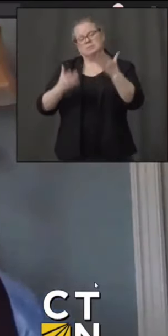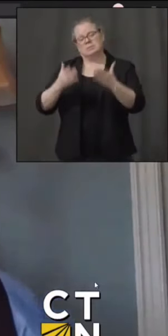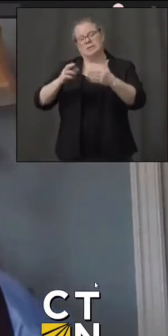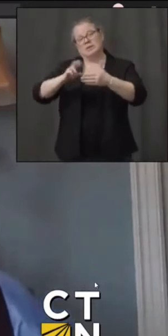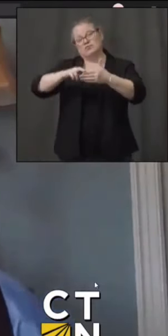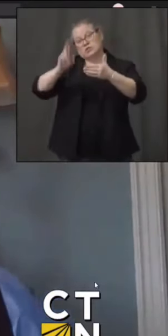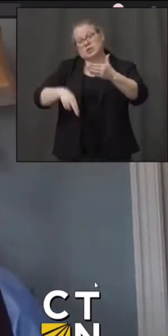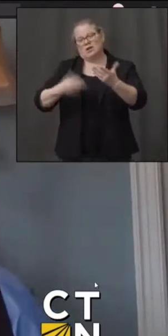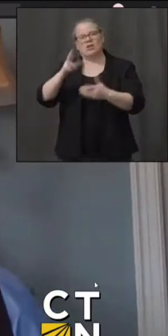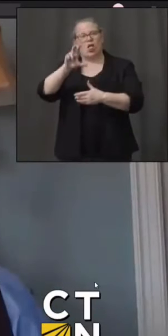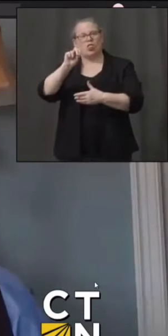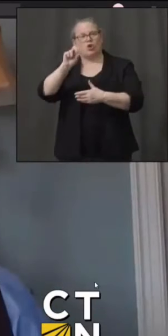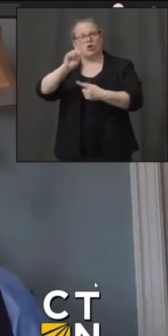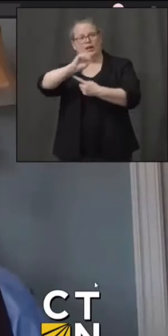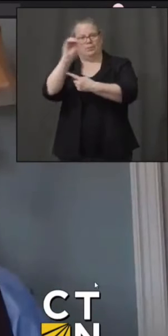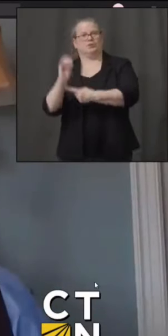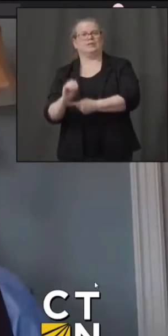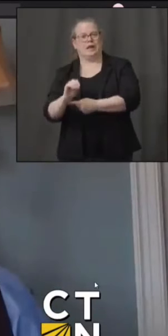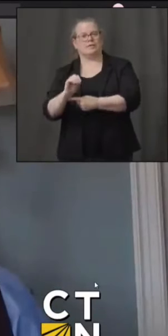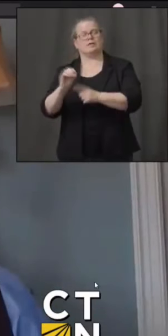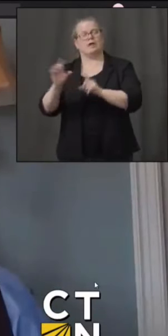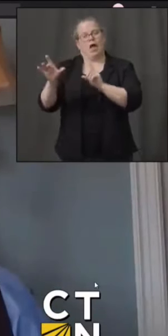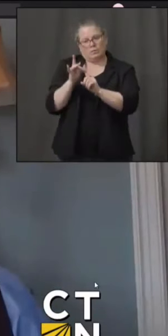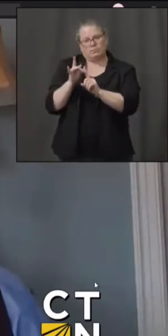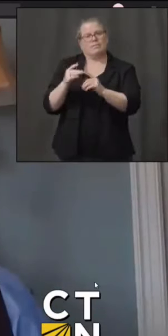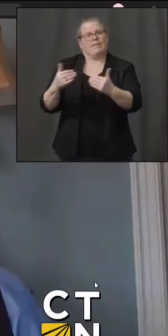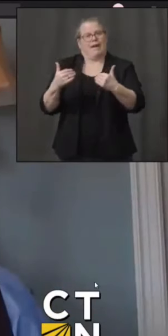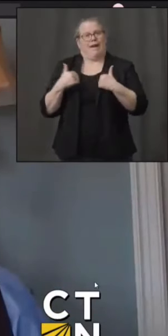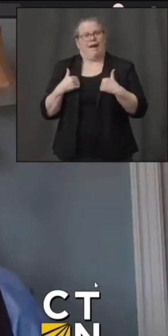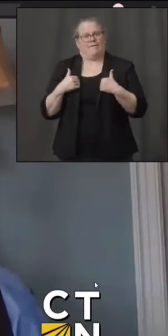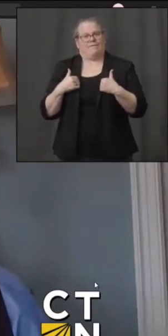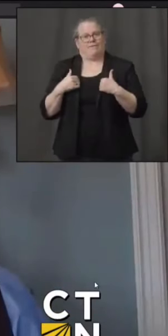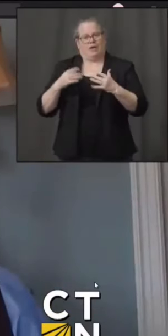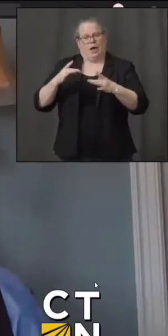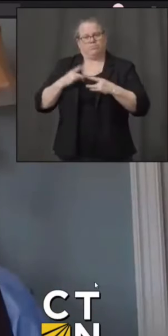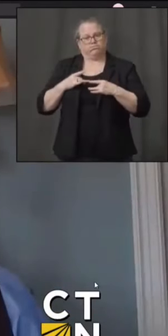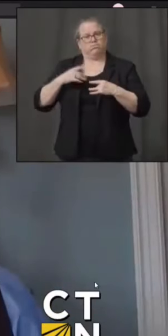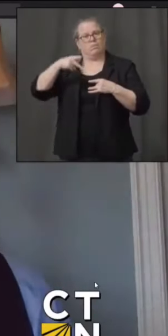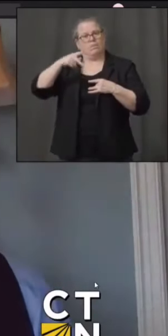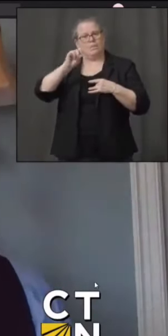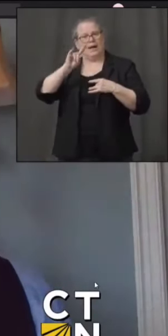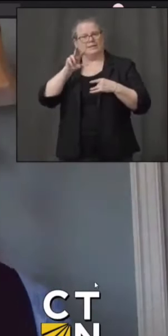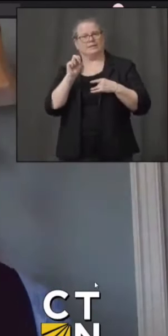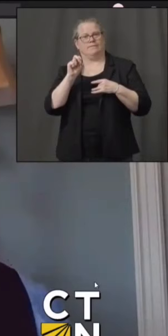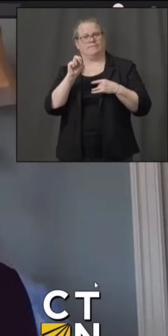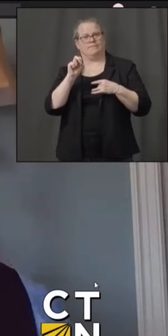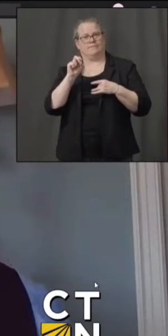to essentially calibrate the testing with the contact tracing.